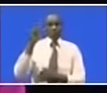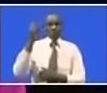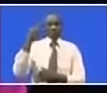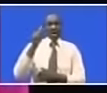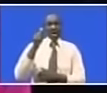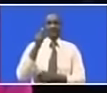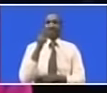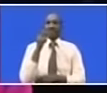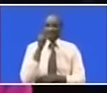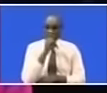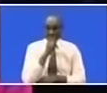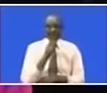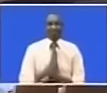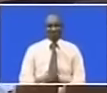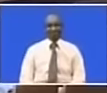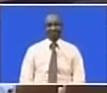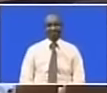Tanzania.